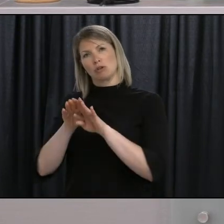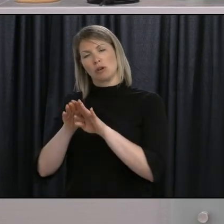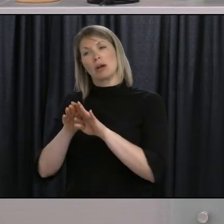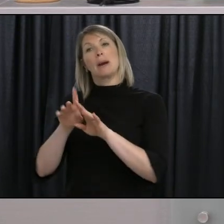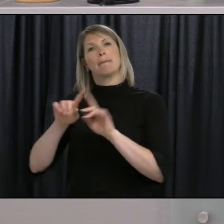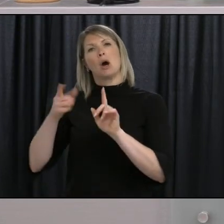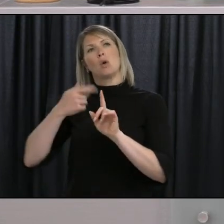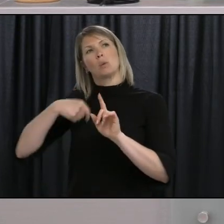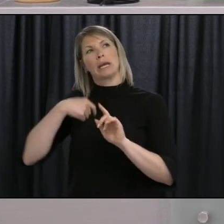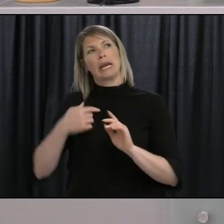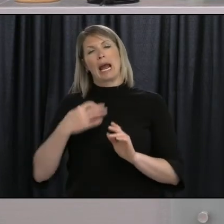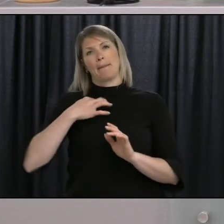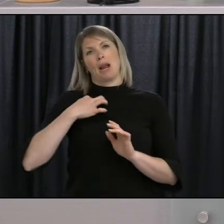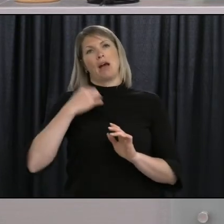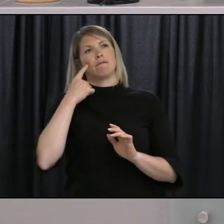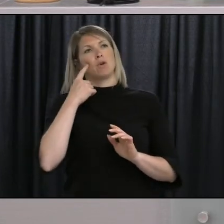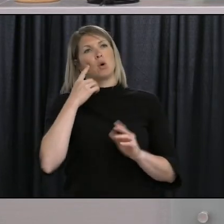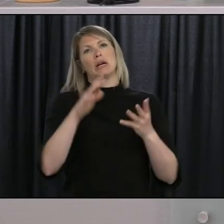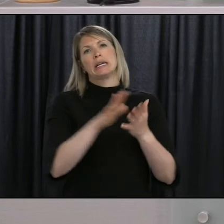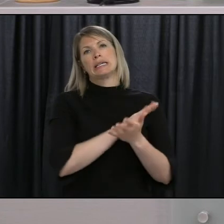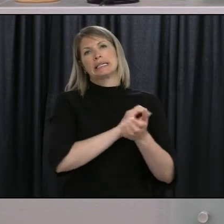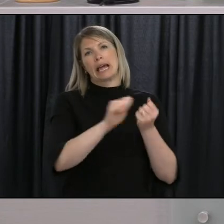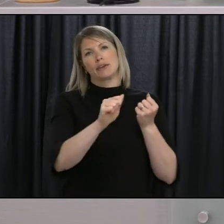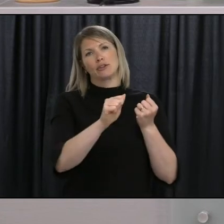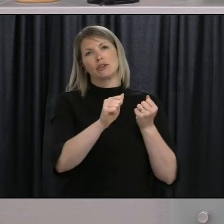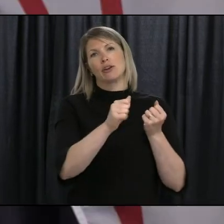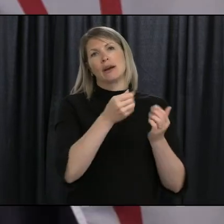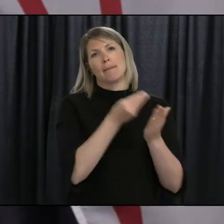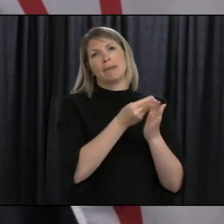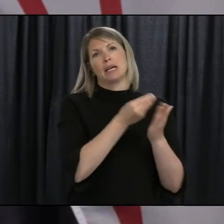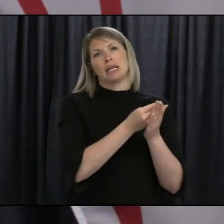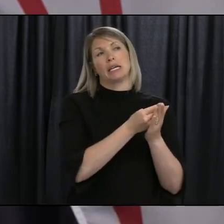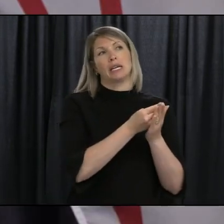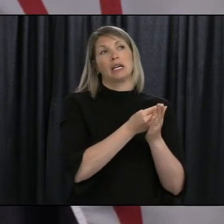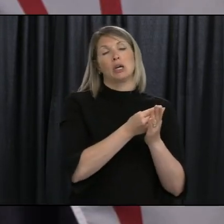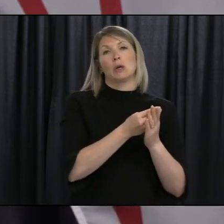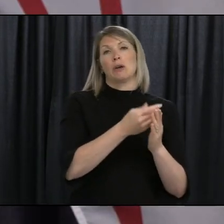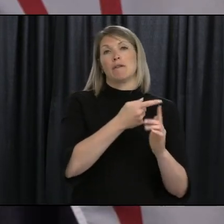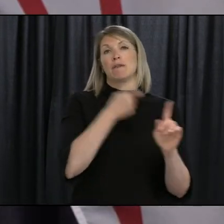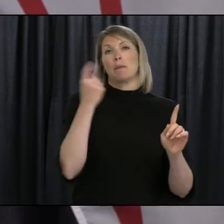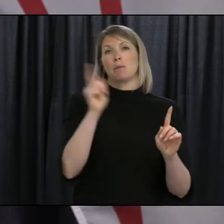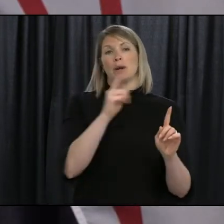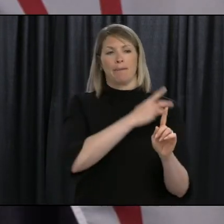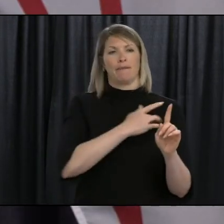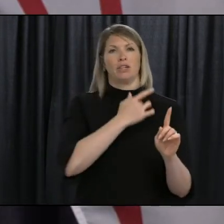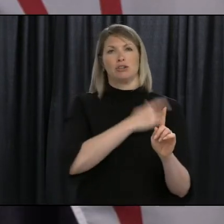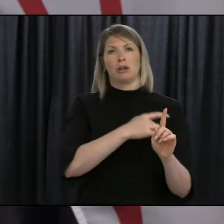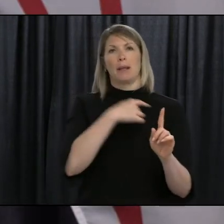that occurred would also involve municipalities' costs as well as provincial costs.